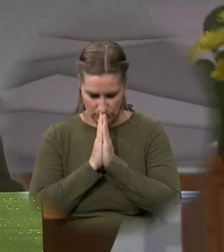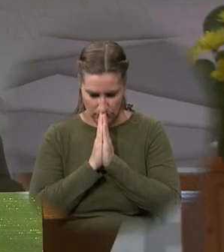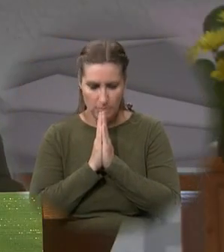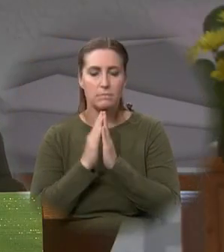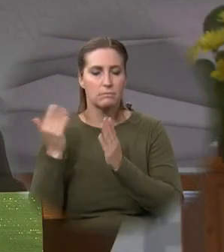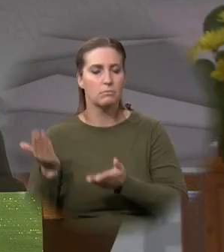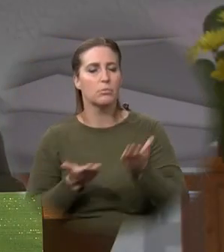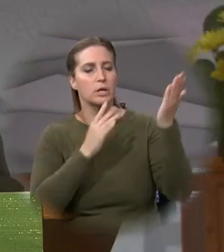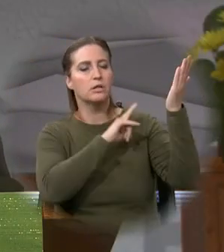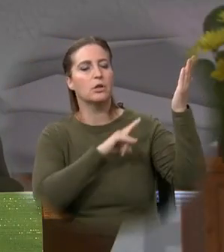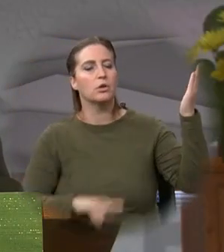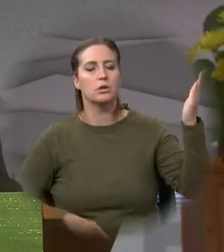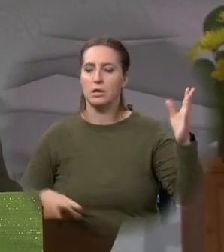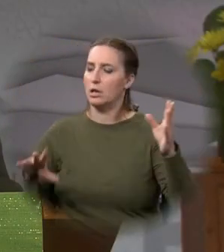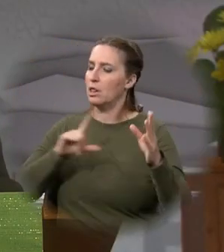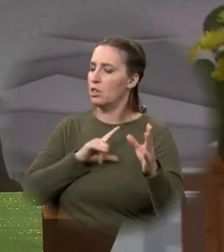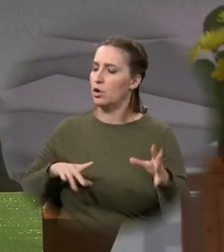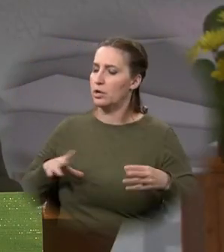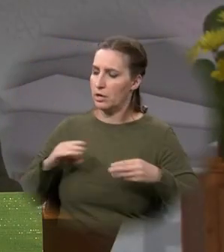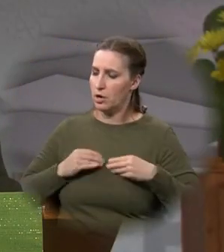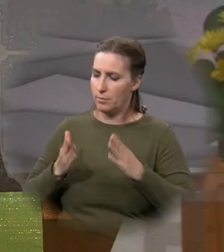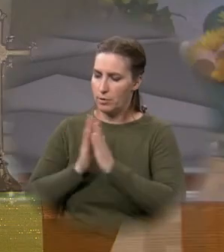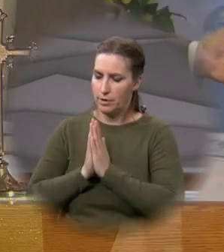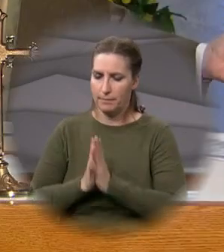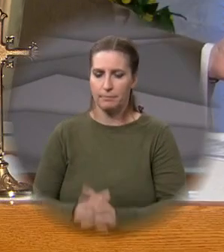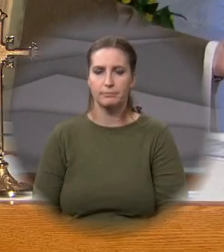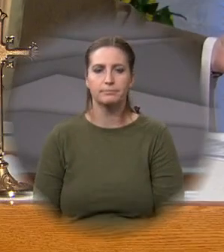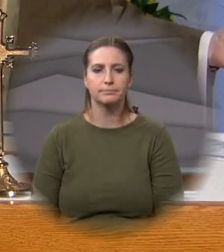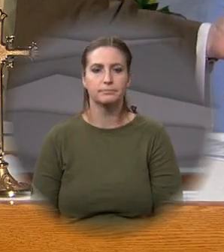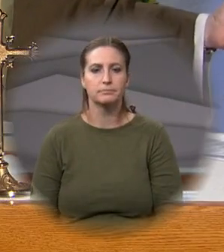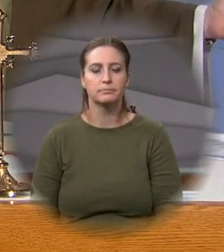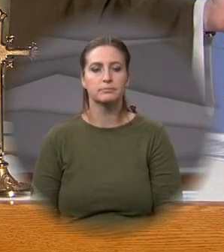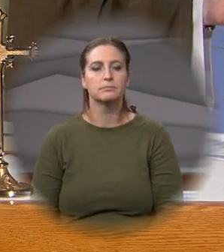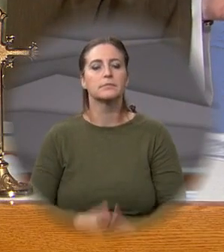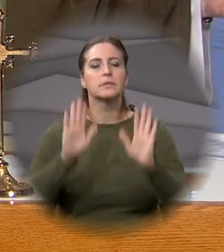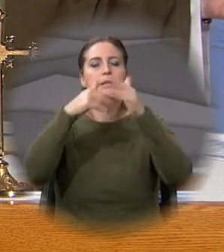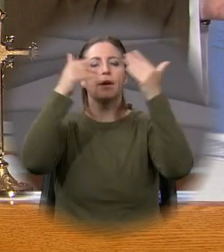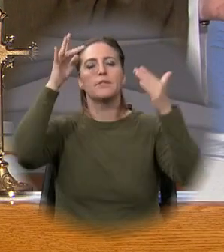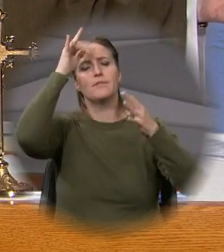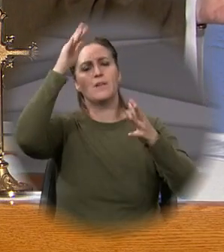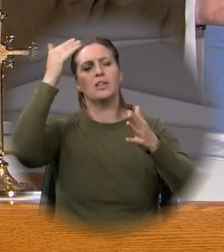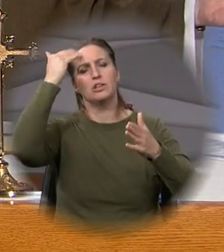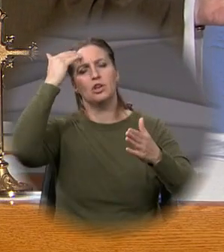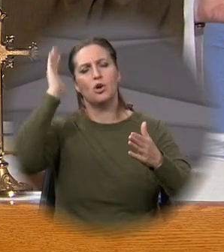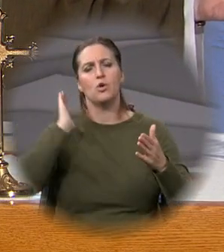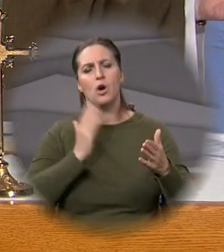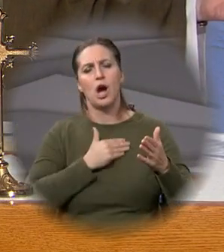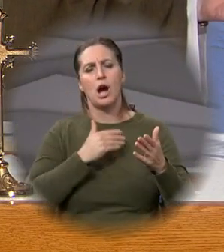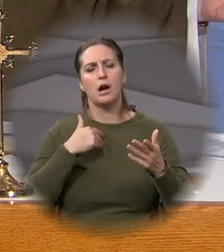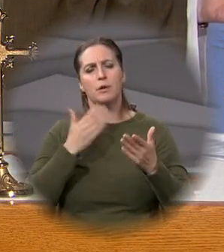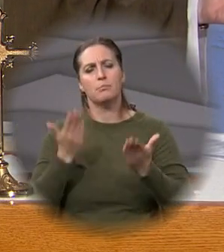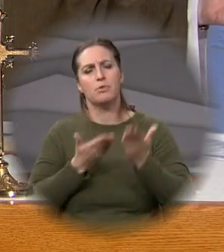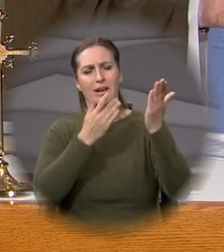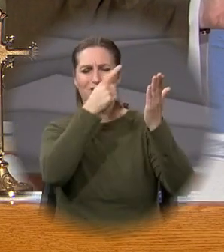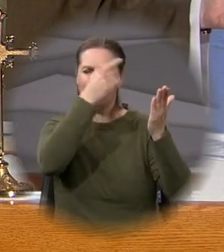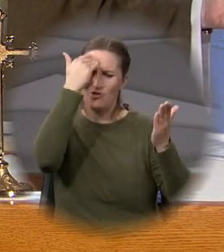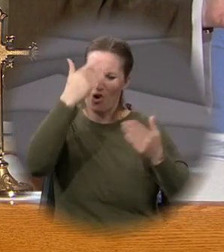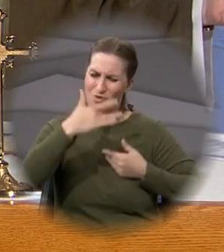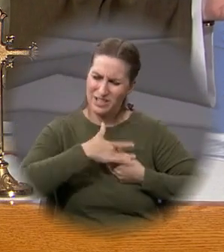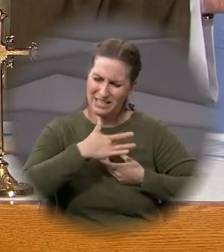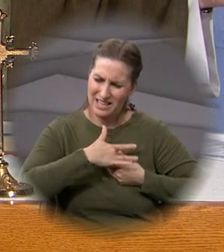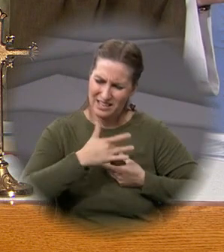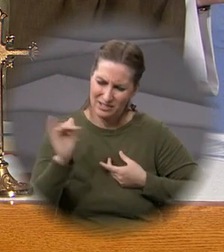We pray to the Lord. Lord, hear our prayer. Heavenly Father, you've heard the things we have given voice to, but you know those things in our